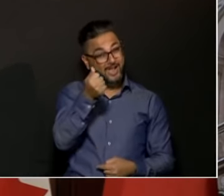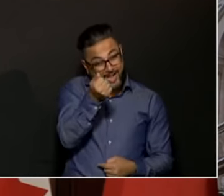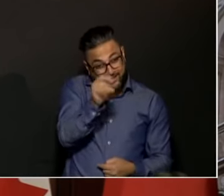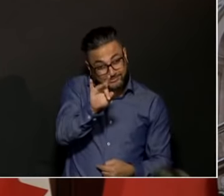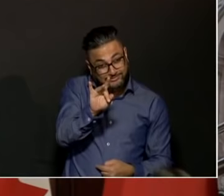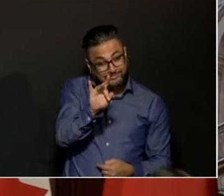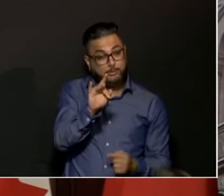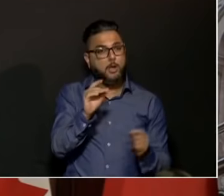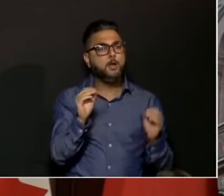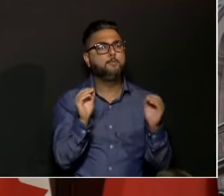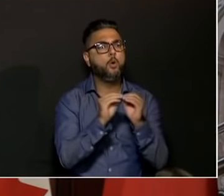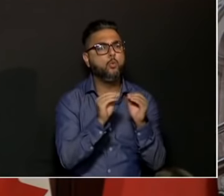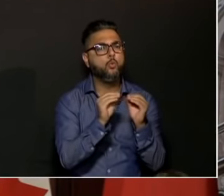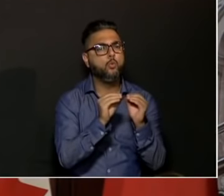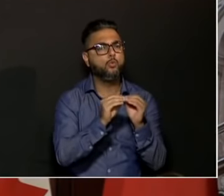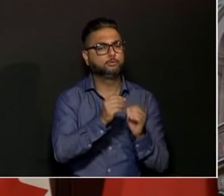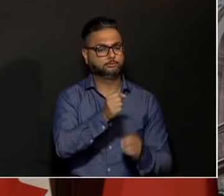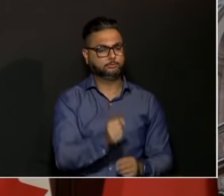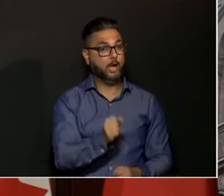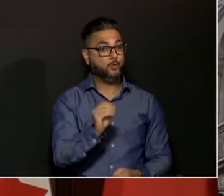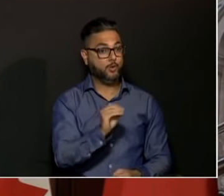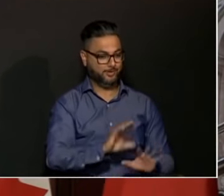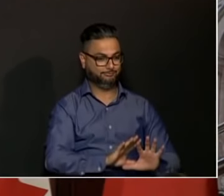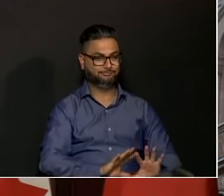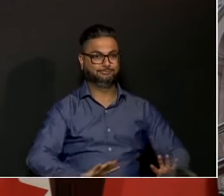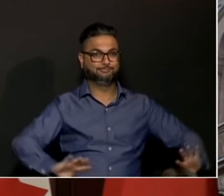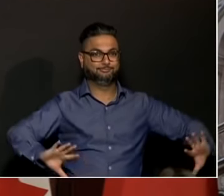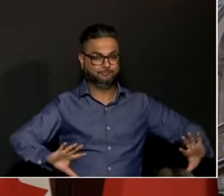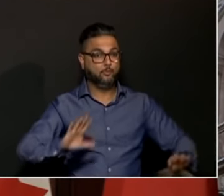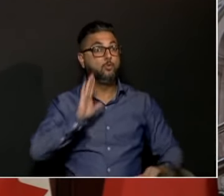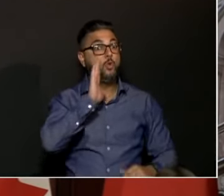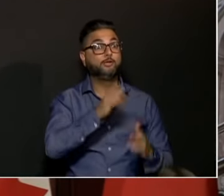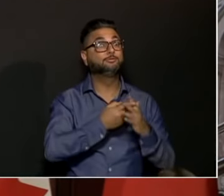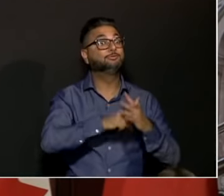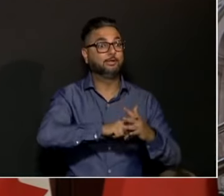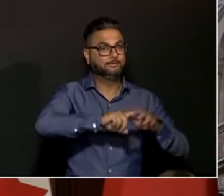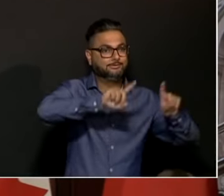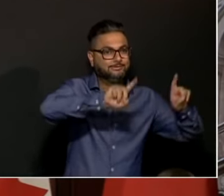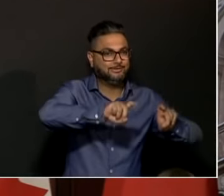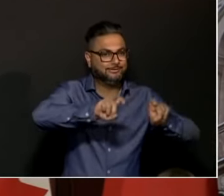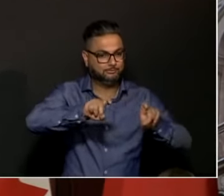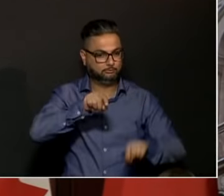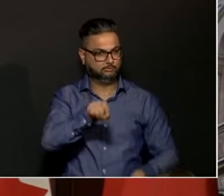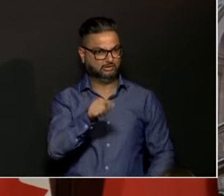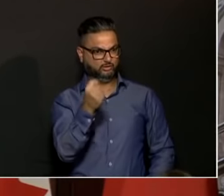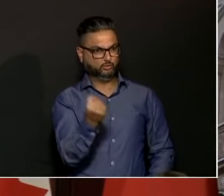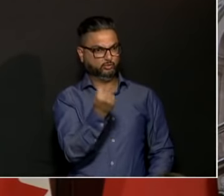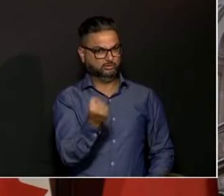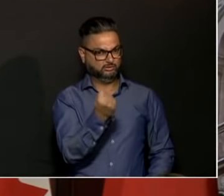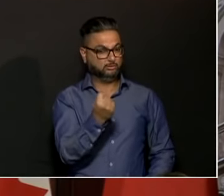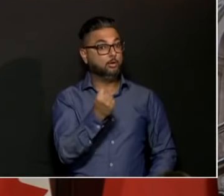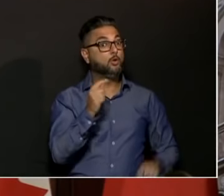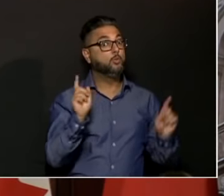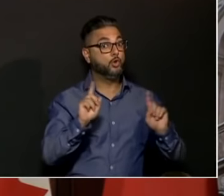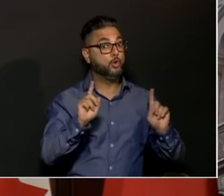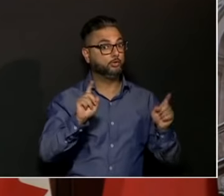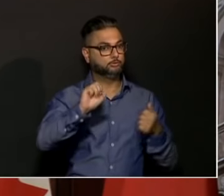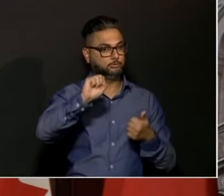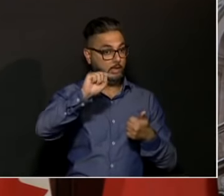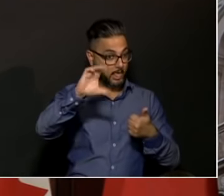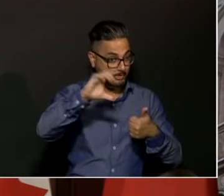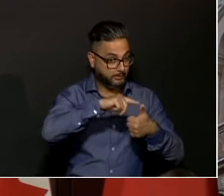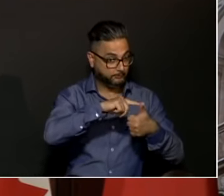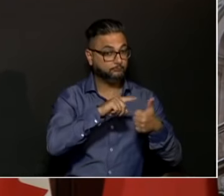offering testing as early as this Tuesday, including locations in St. Catharines, Niagara